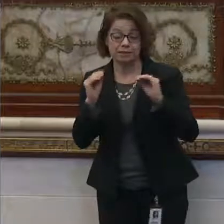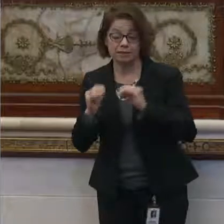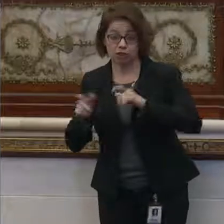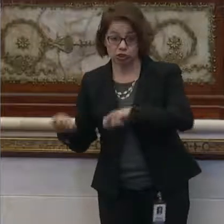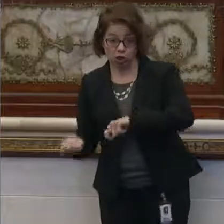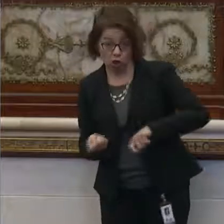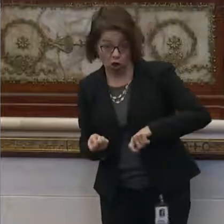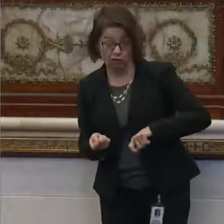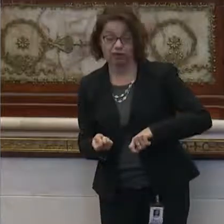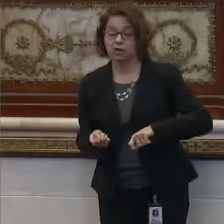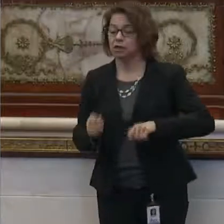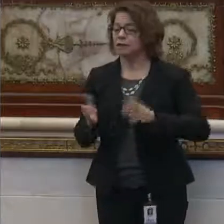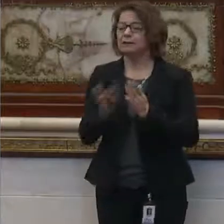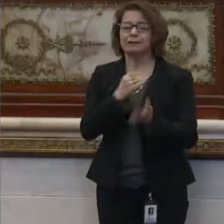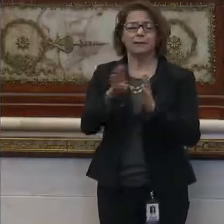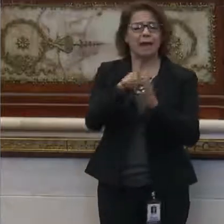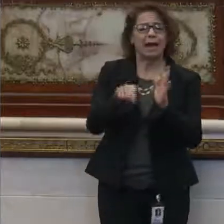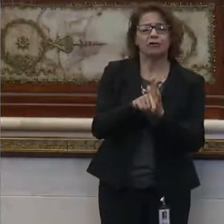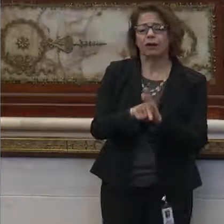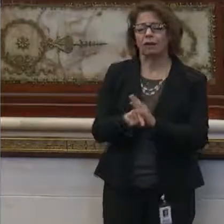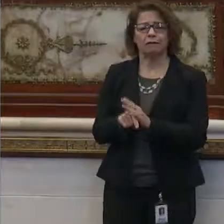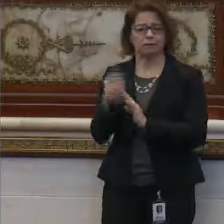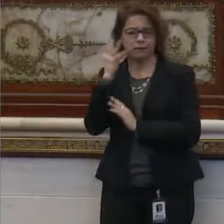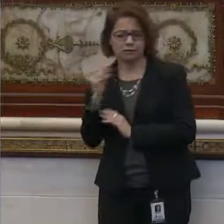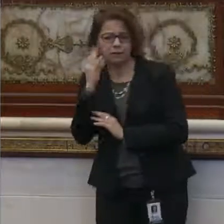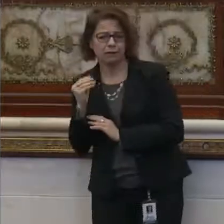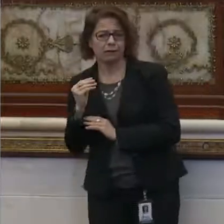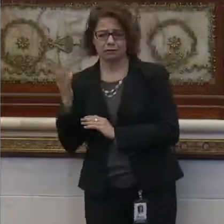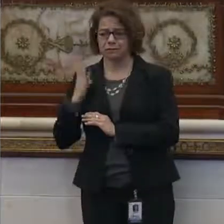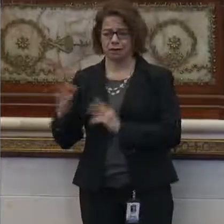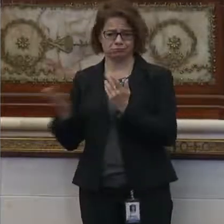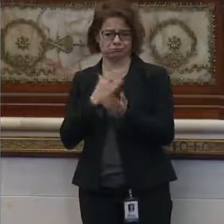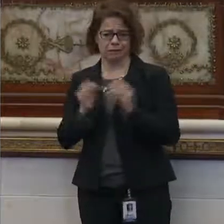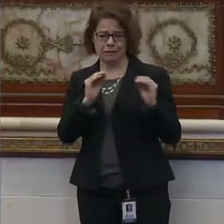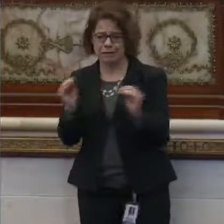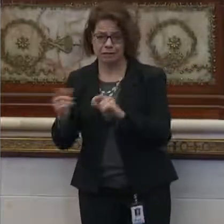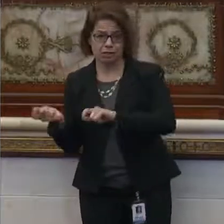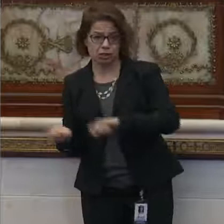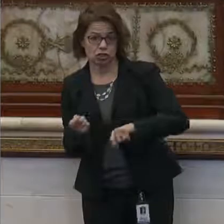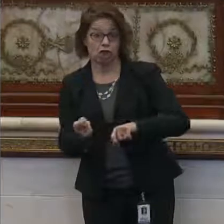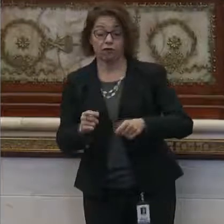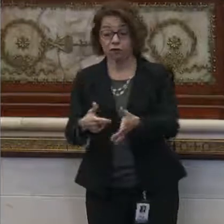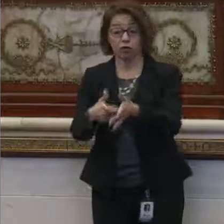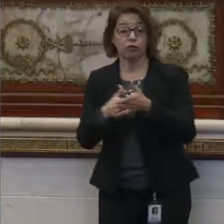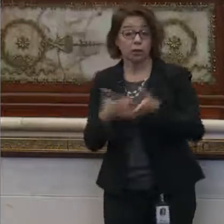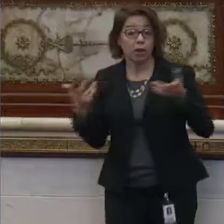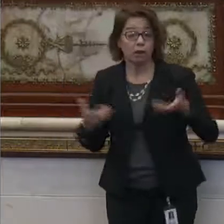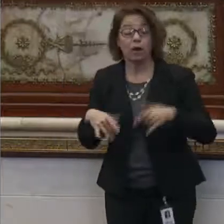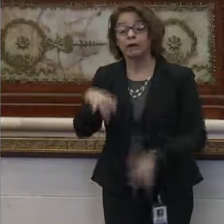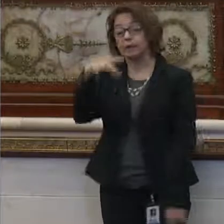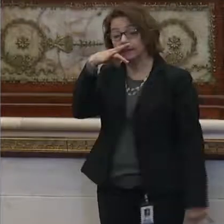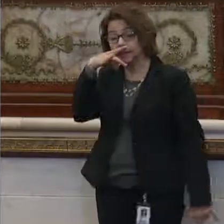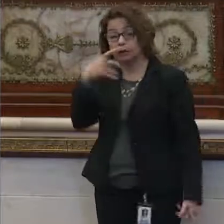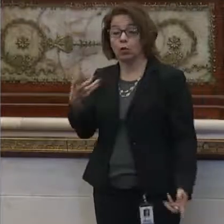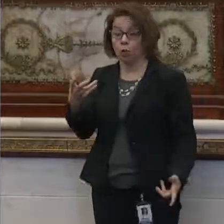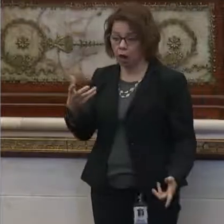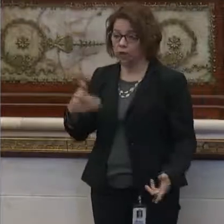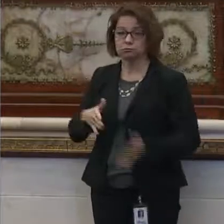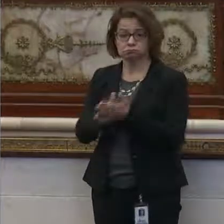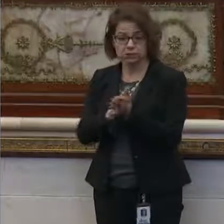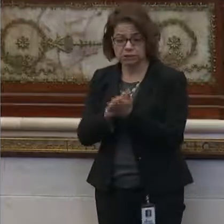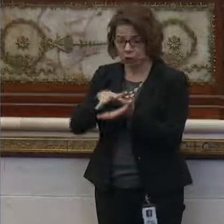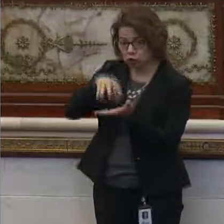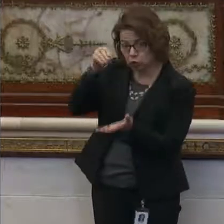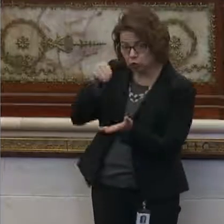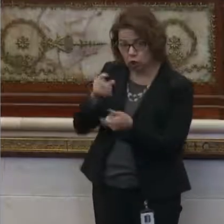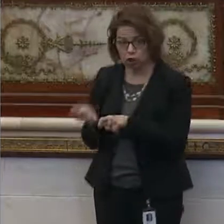city, regardless of their background, their ability, or their past experience. All that Firstee requires is that a child has a desire or interest to learn